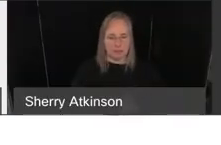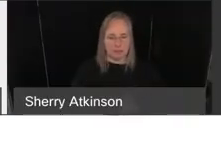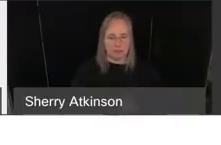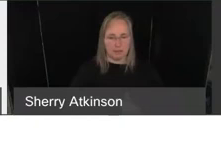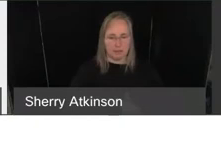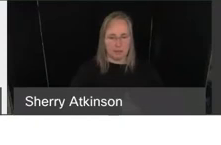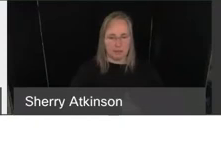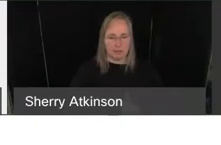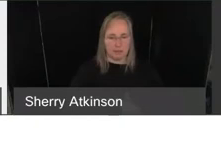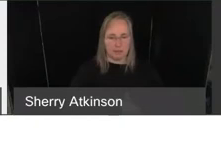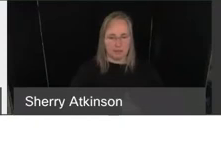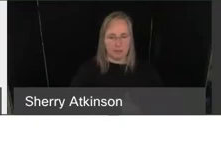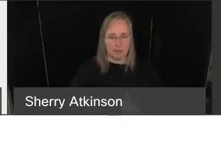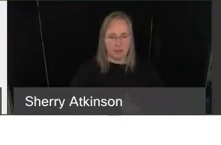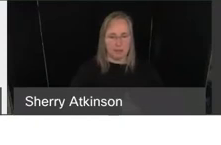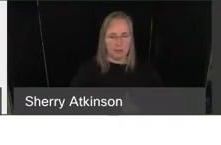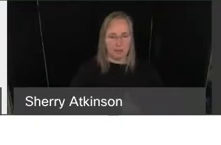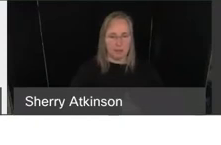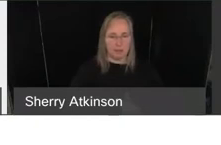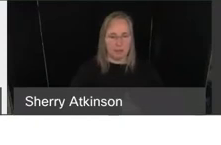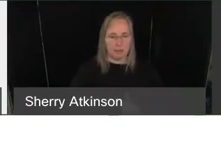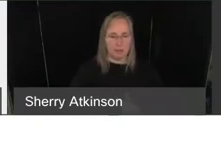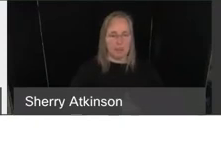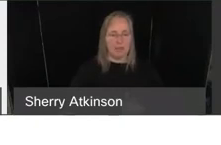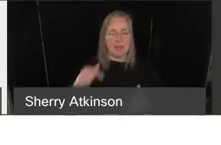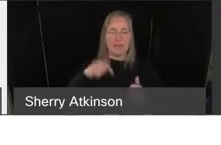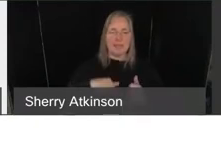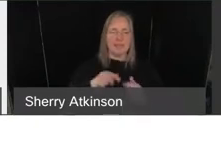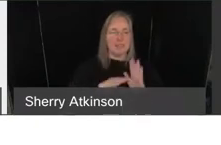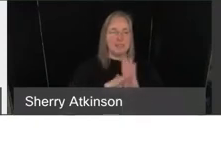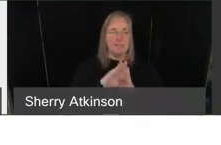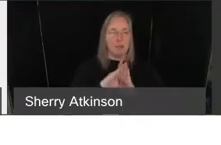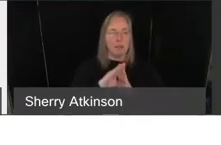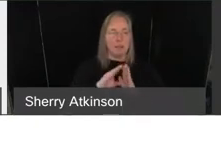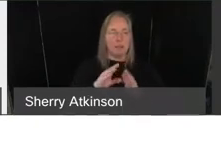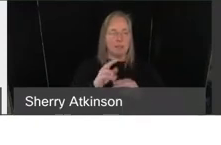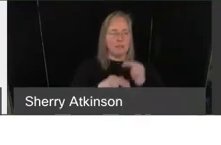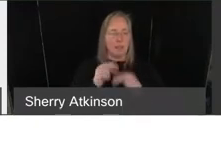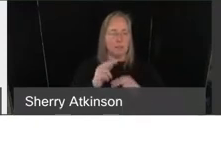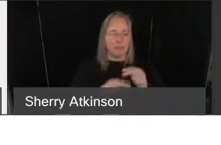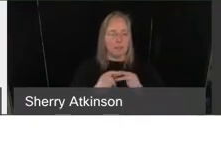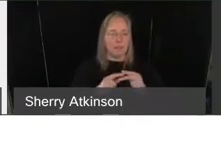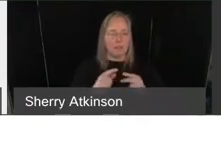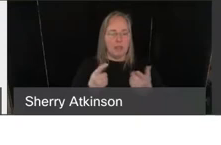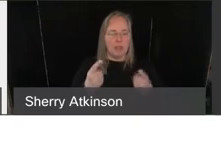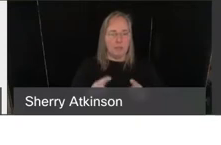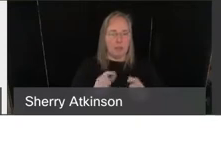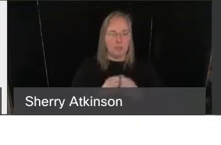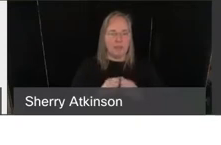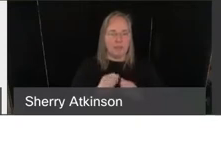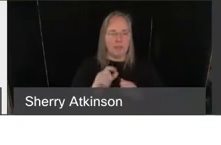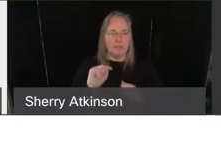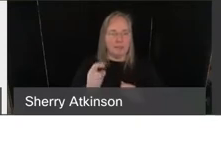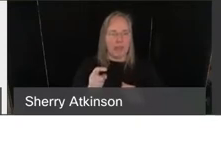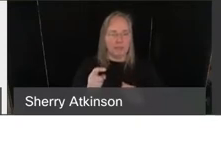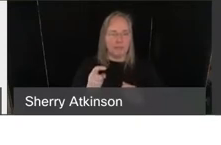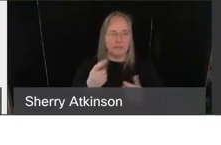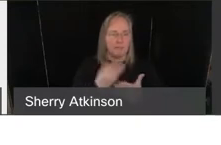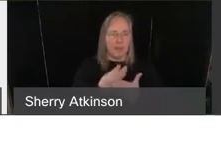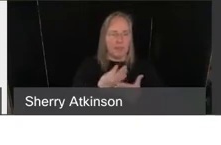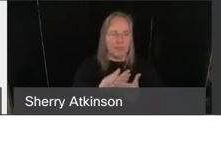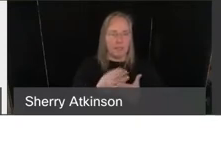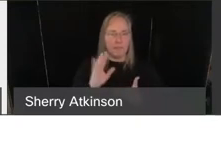with the passage of the tax increment financing bill for downtown Columbia that enabled the